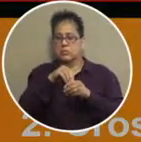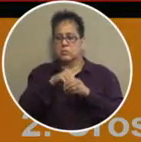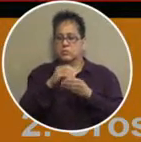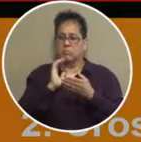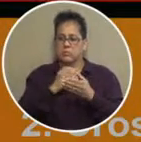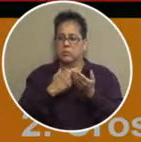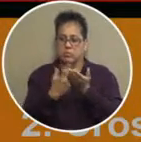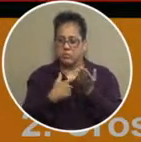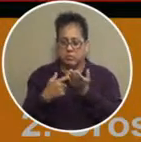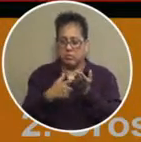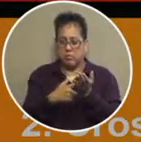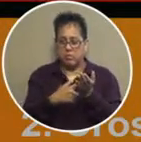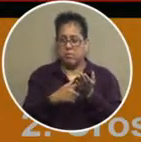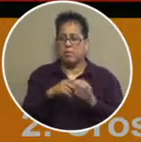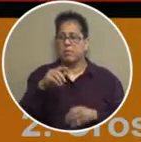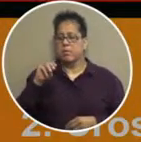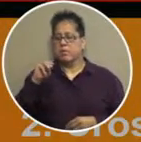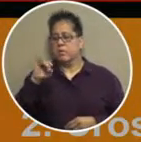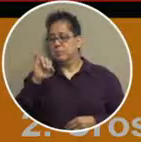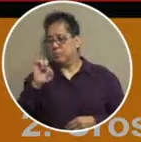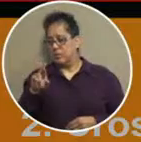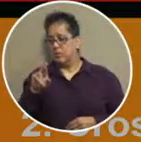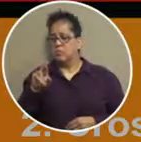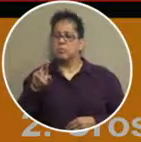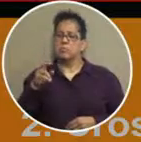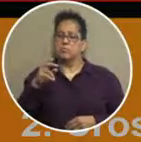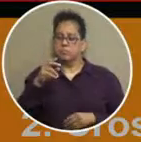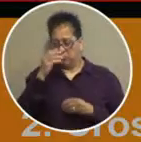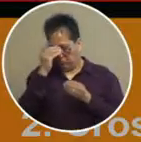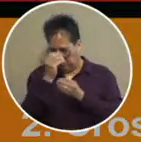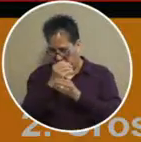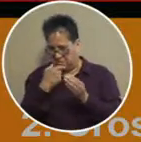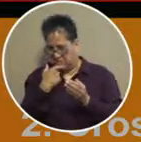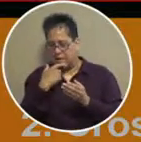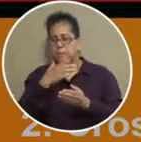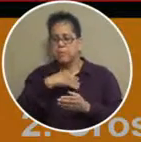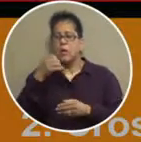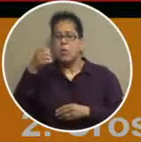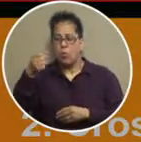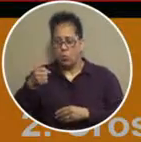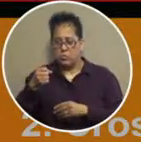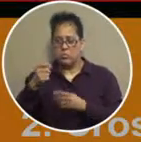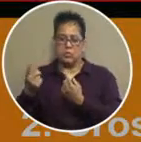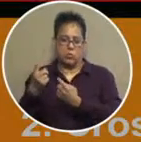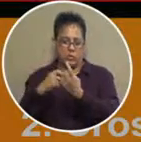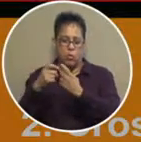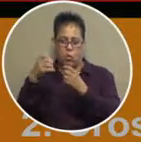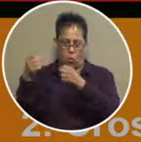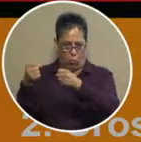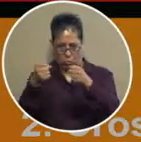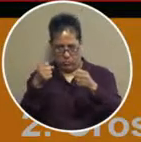about. Okay, so I'd ask council, please just save your questions until we finish all the presentations. Thank you.